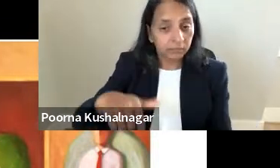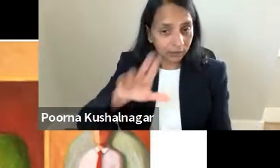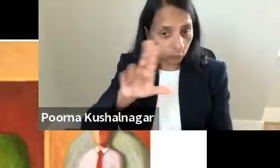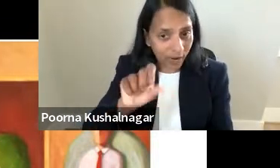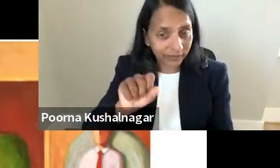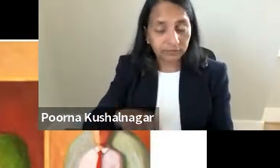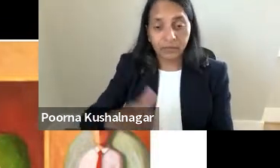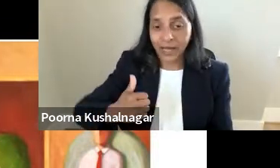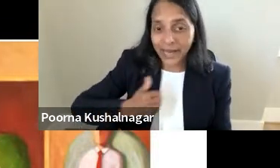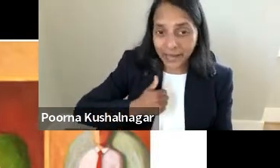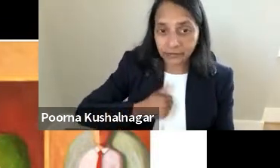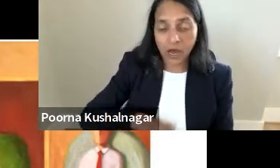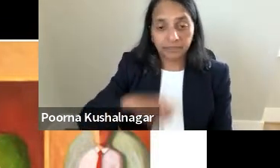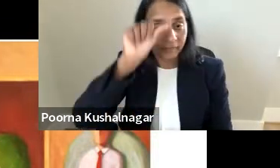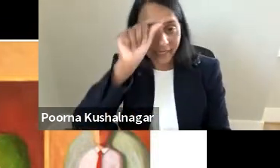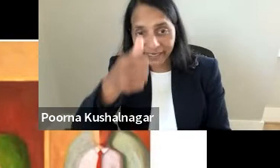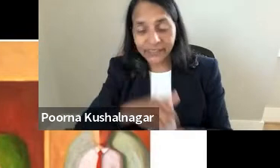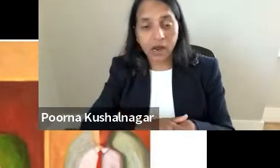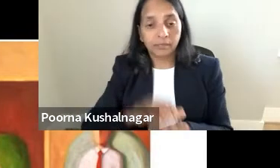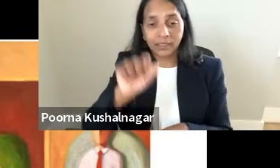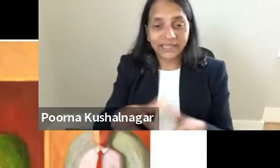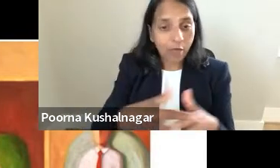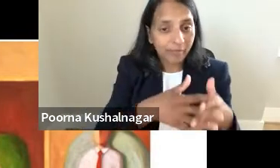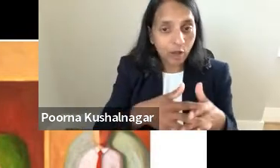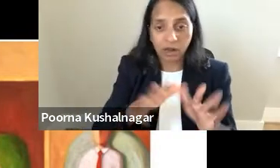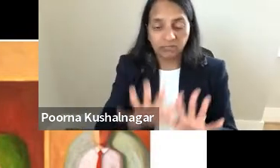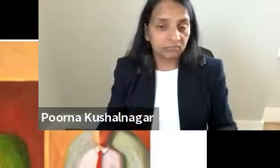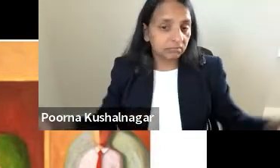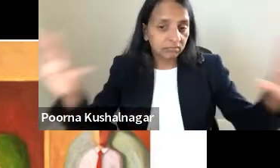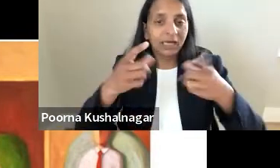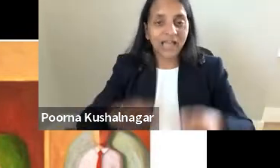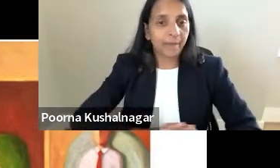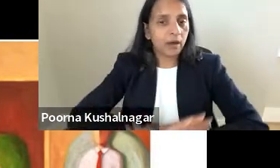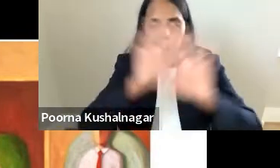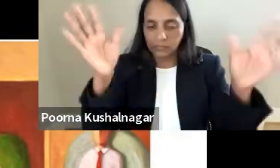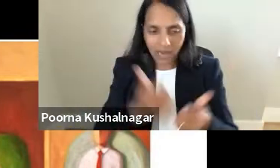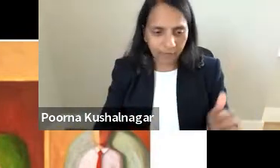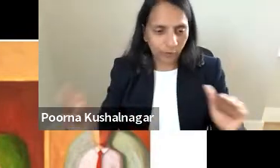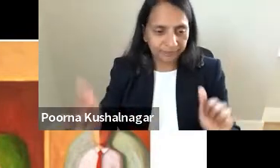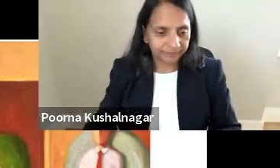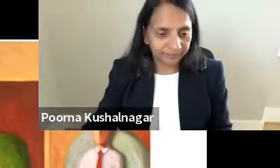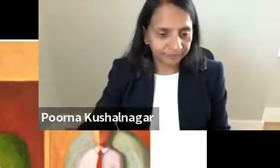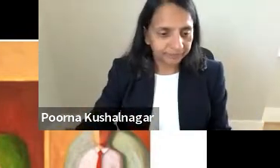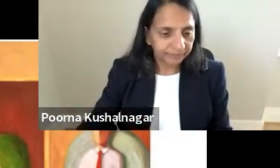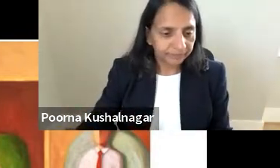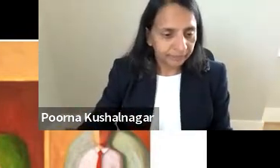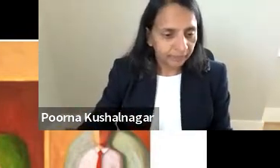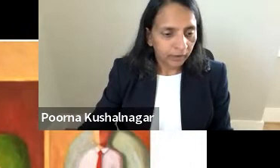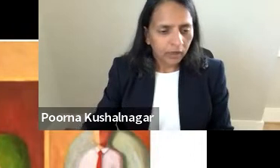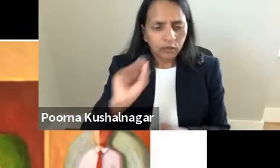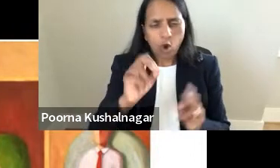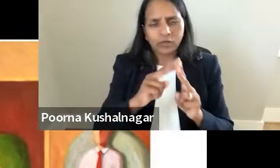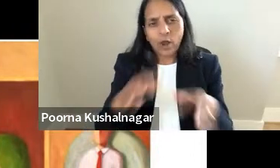children, regardless of where they live, here in the US, in Canada, in India, South America, and the world over. It